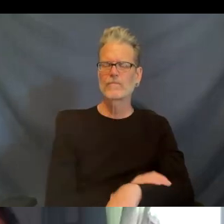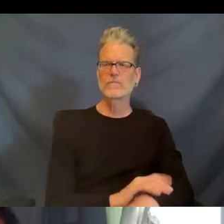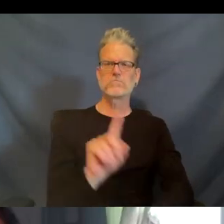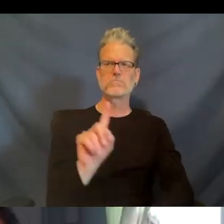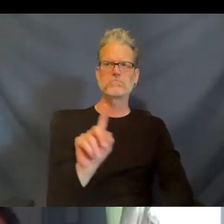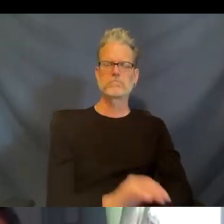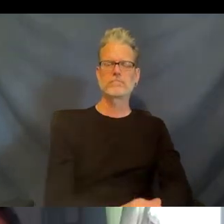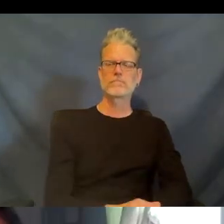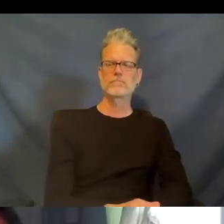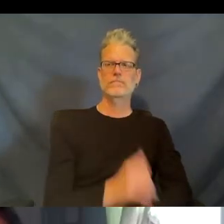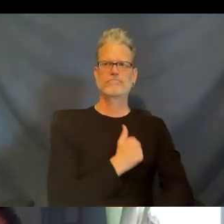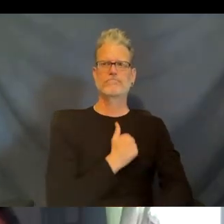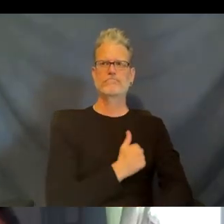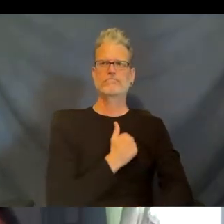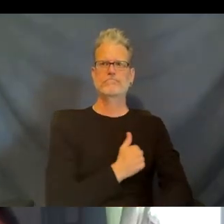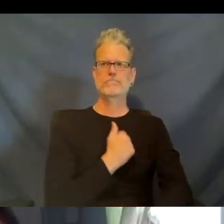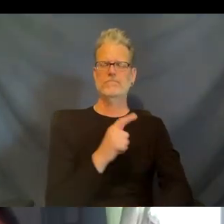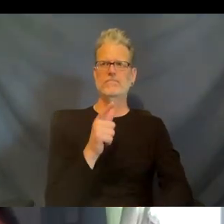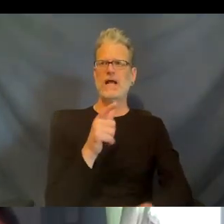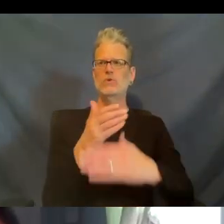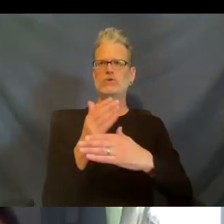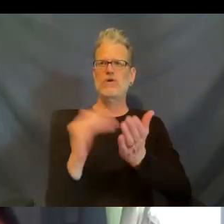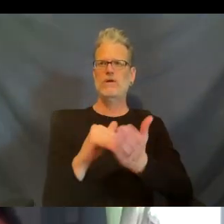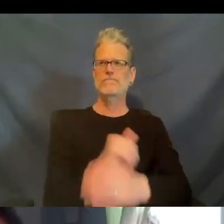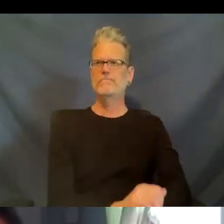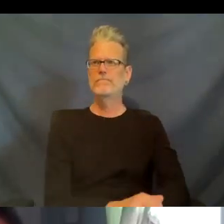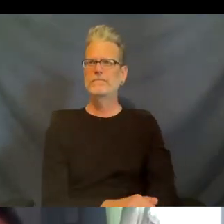briefly. Apologies for this. Yeah, no problem.